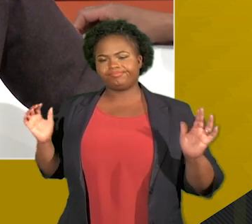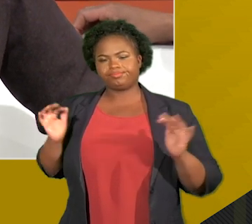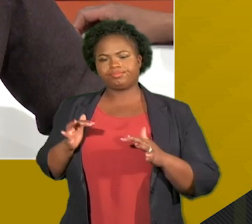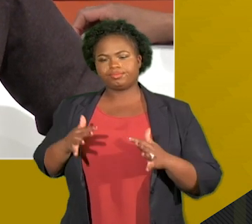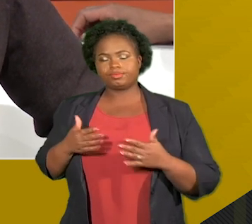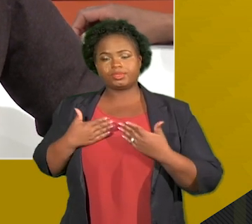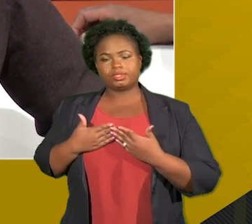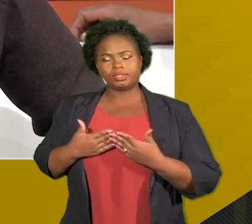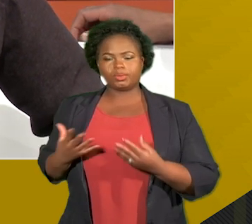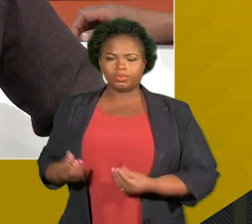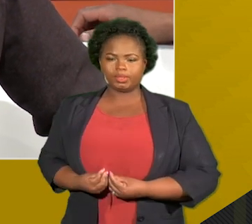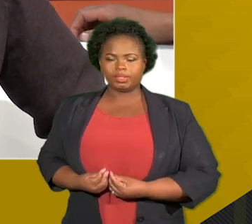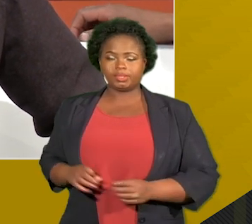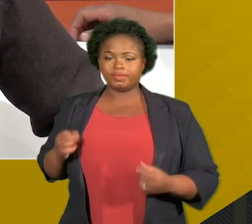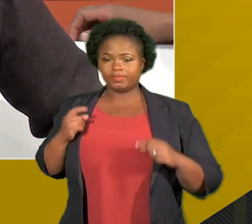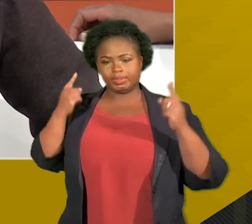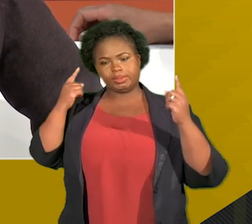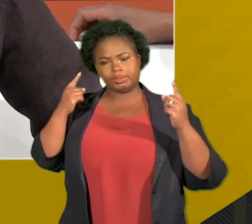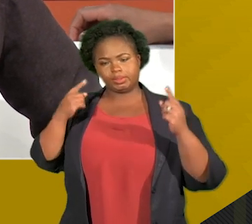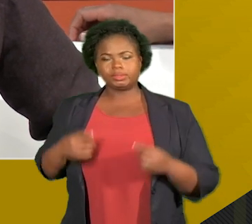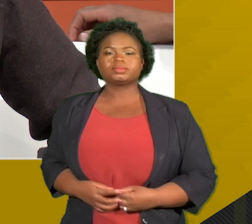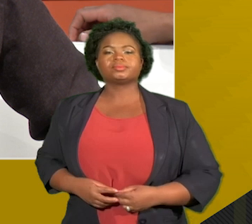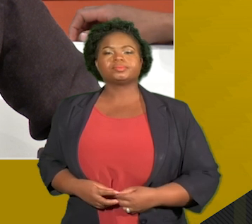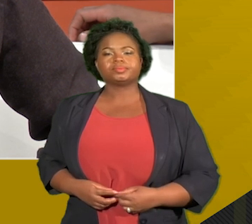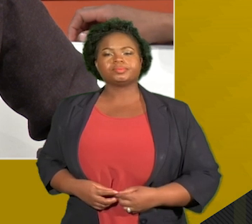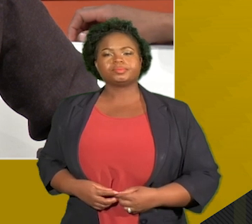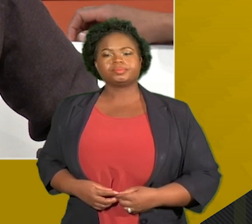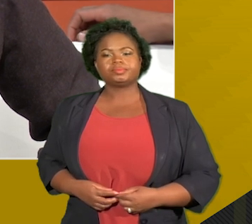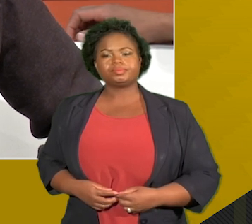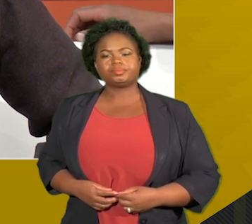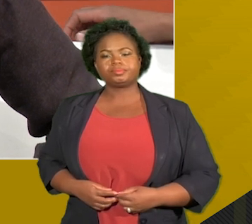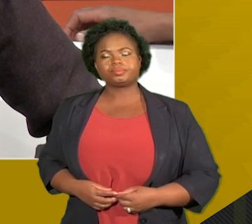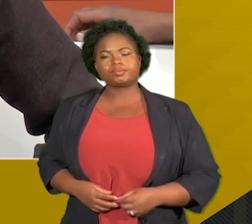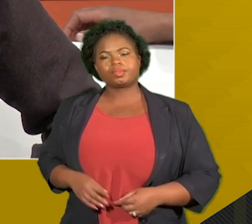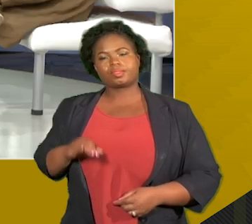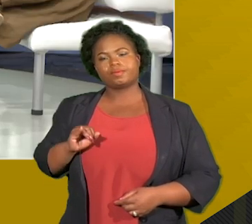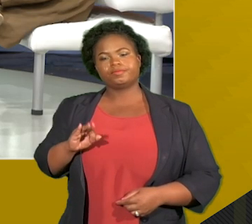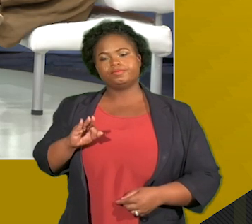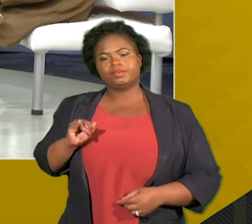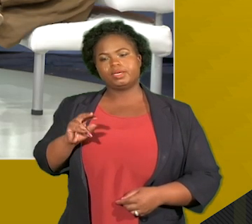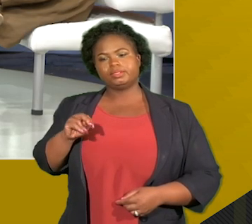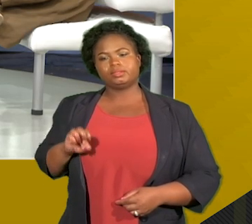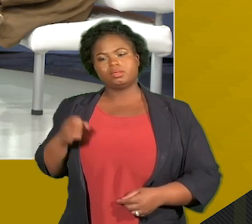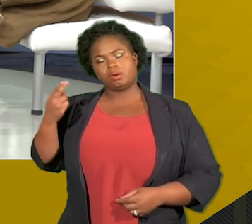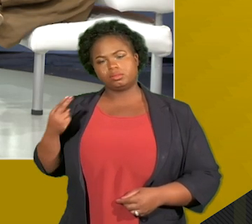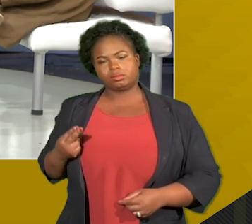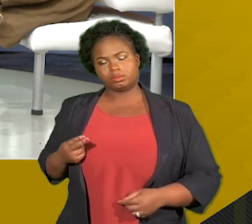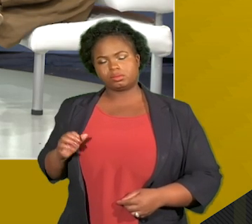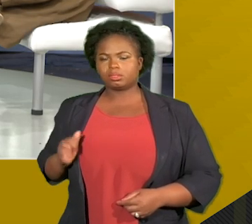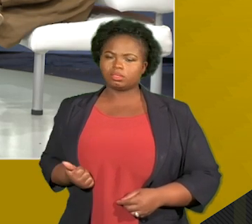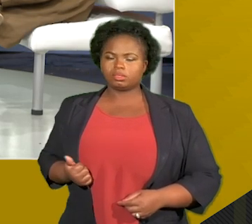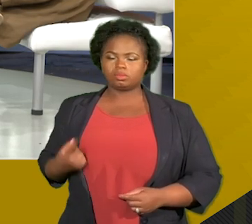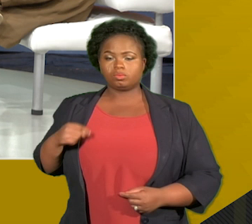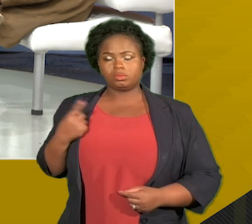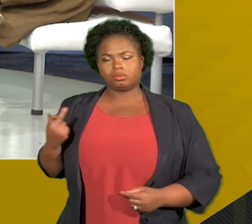studied together at WITS, at the University of WITS, and we studied fine arts. And I think kind of through that